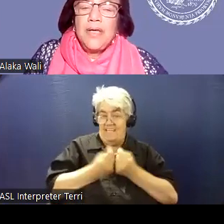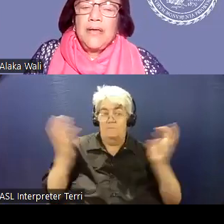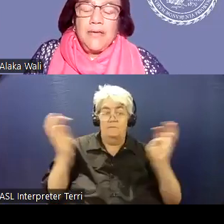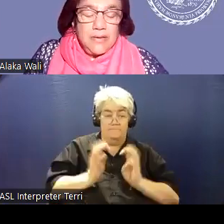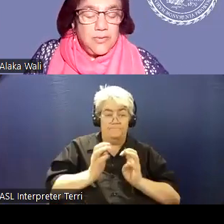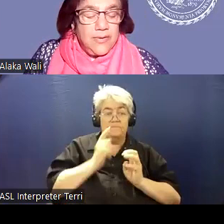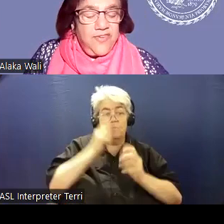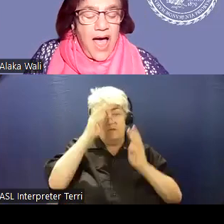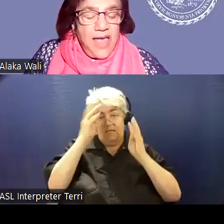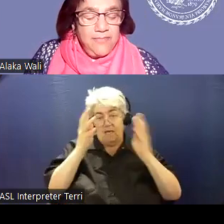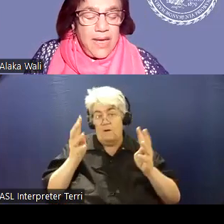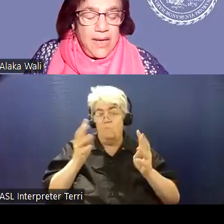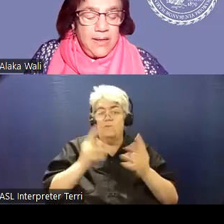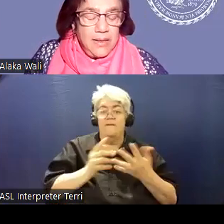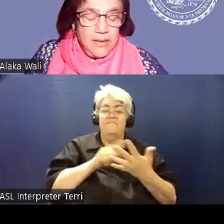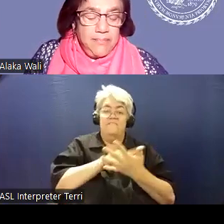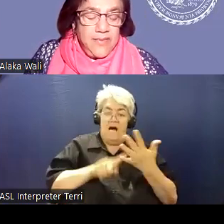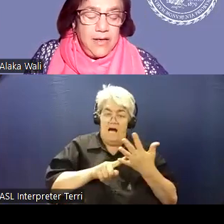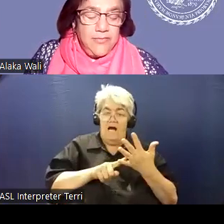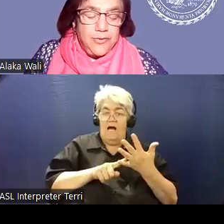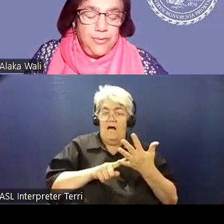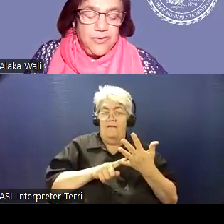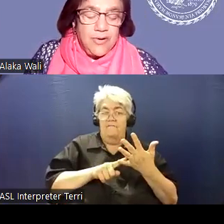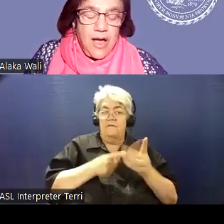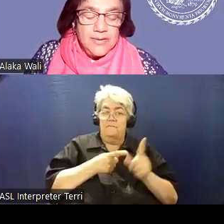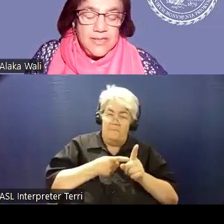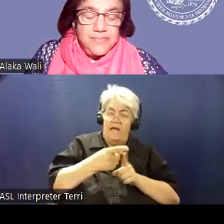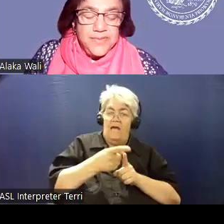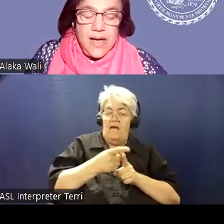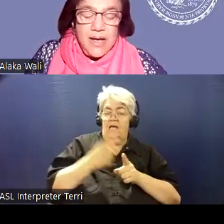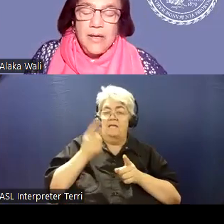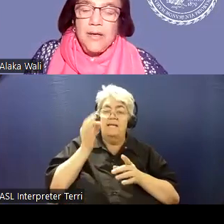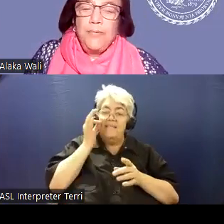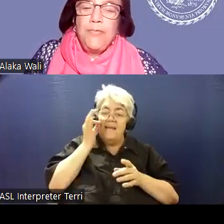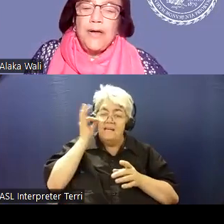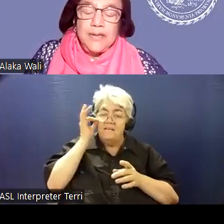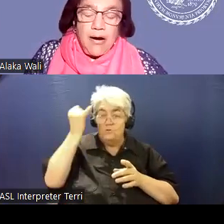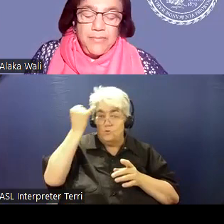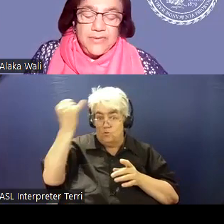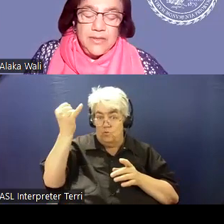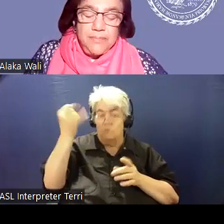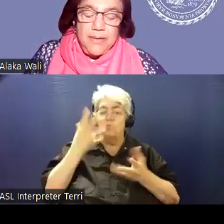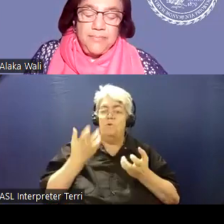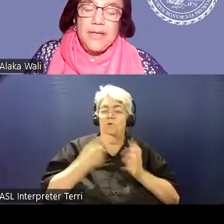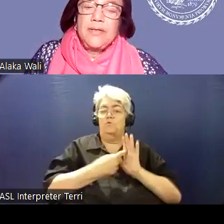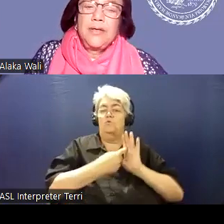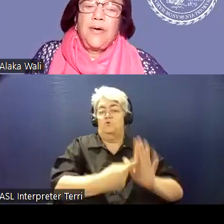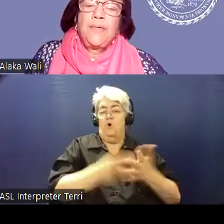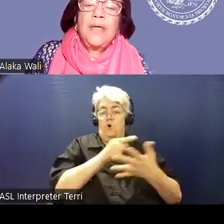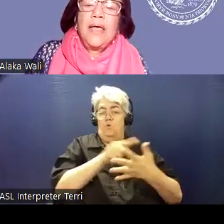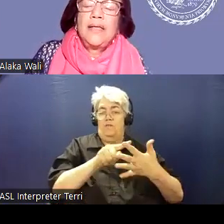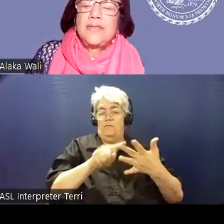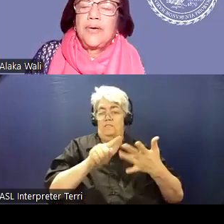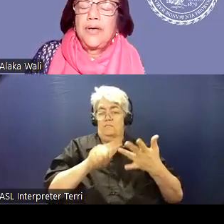with sort of 5 main native truths or concepts that we wanted our museum public to